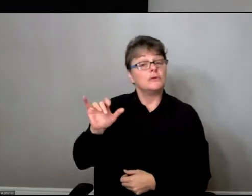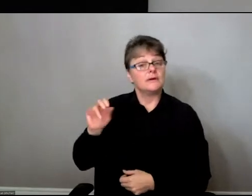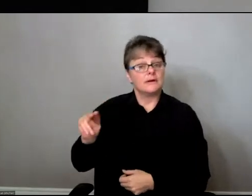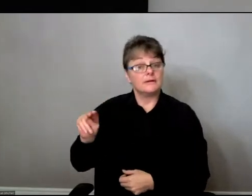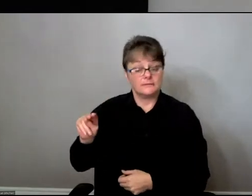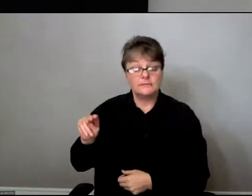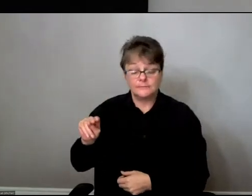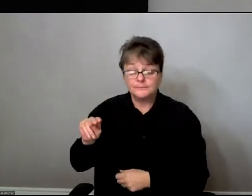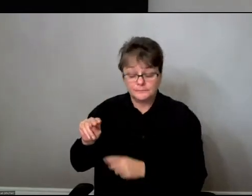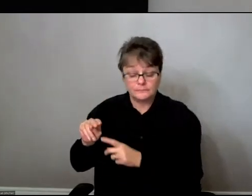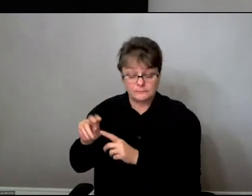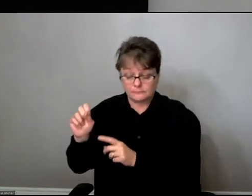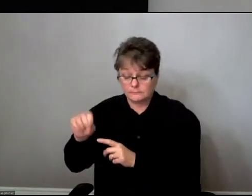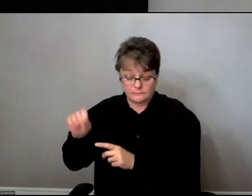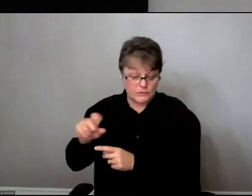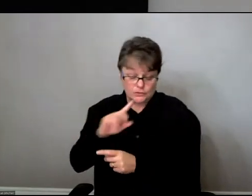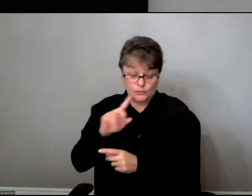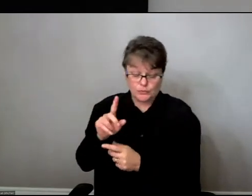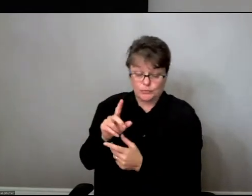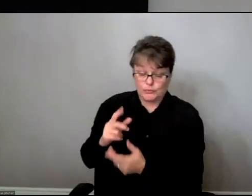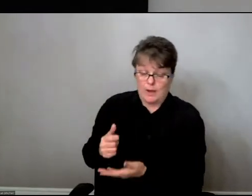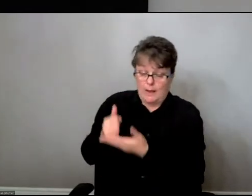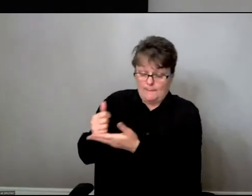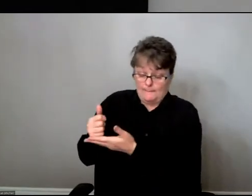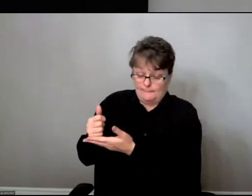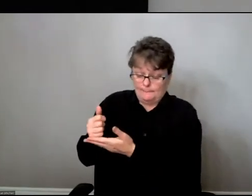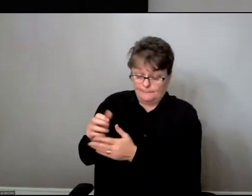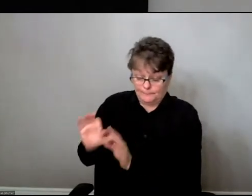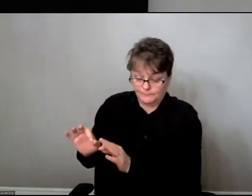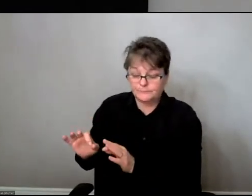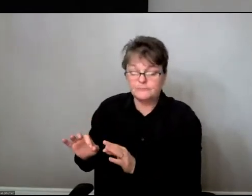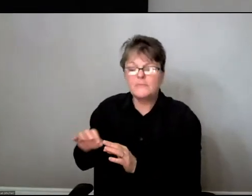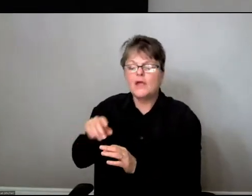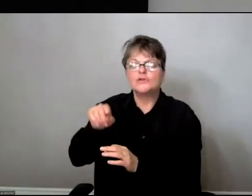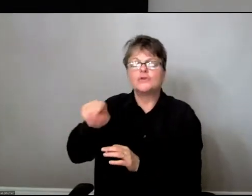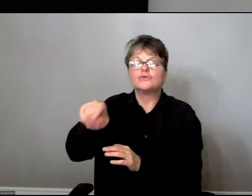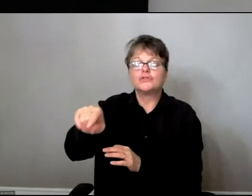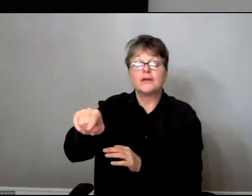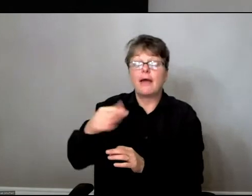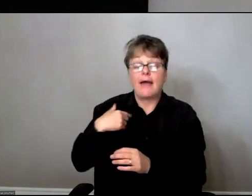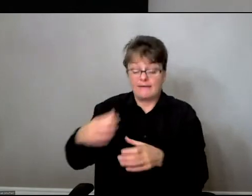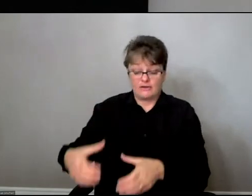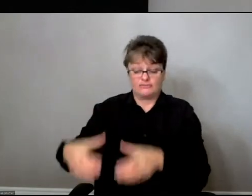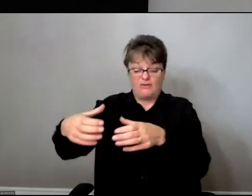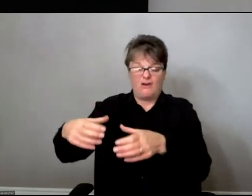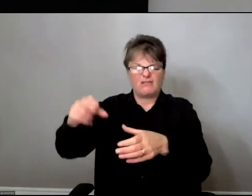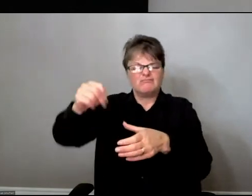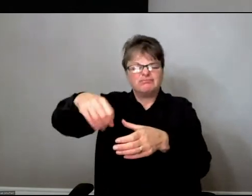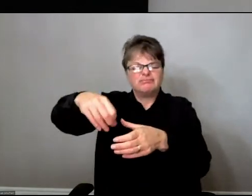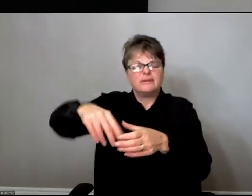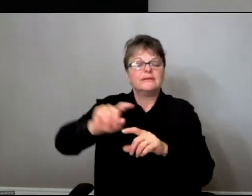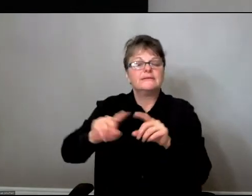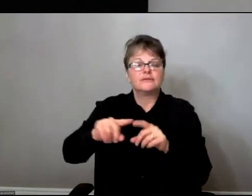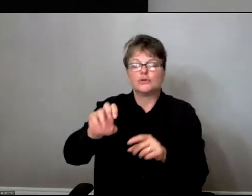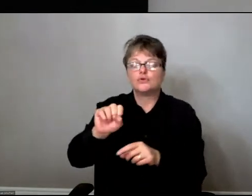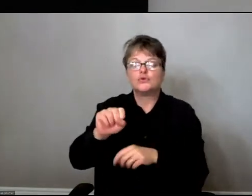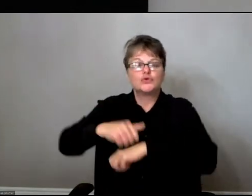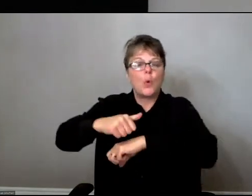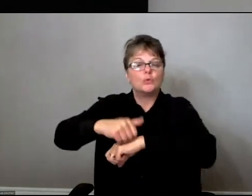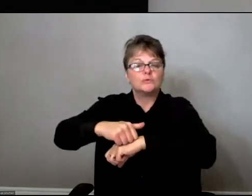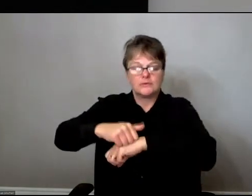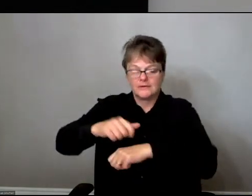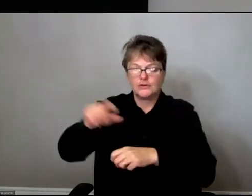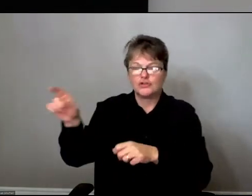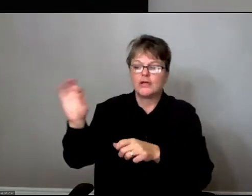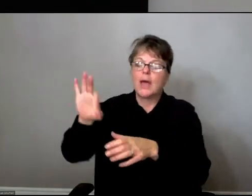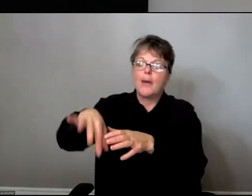move forward. She then asked us to pick a stone from a jar and write that summary in 2 words, one on each side of the